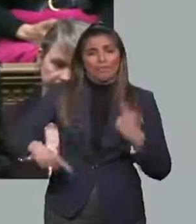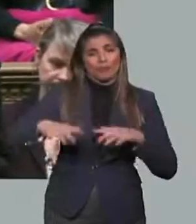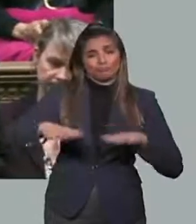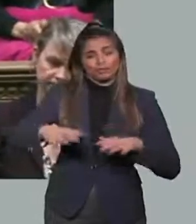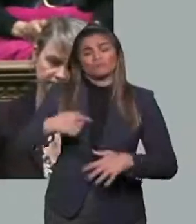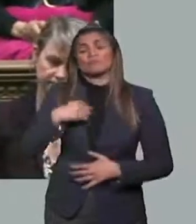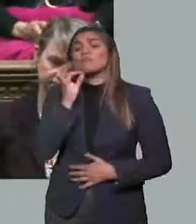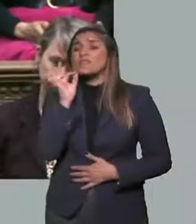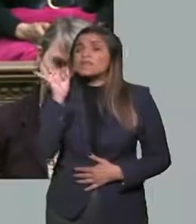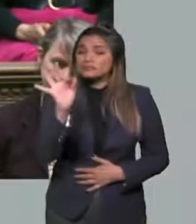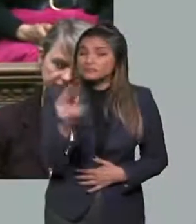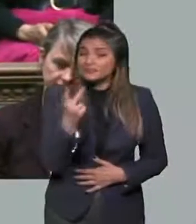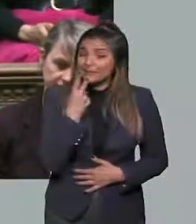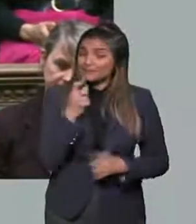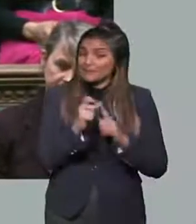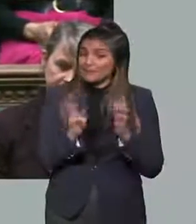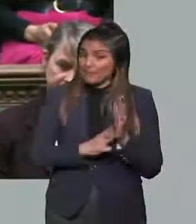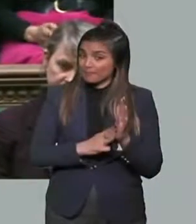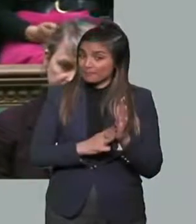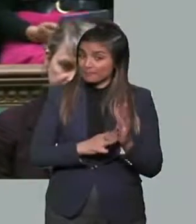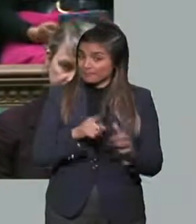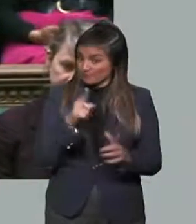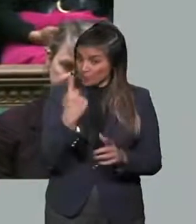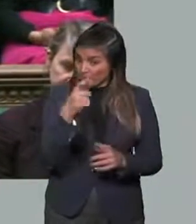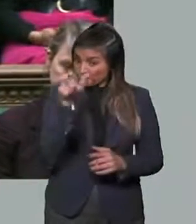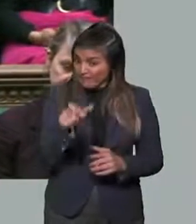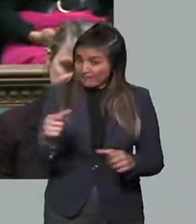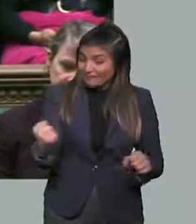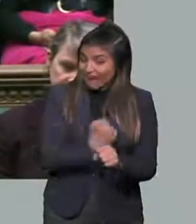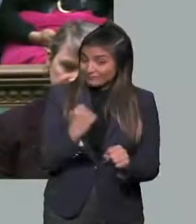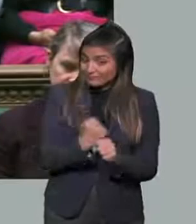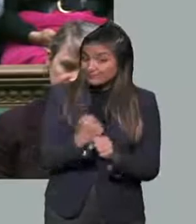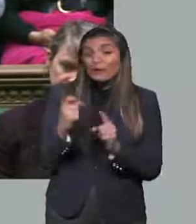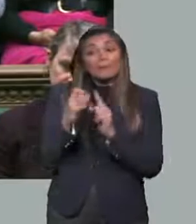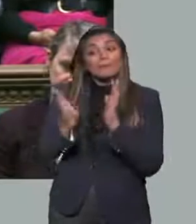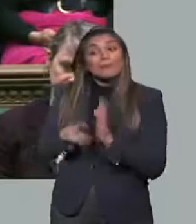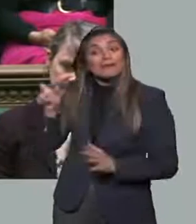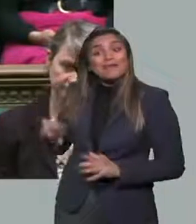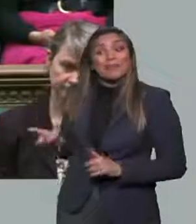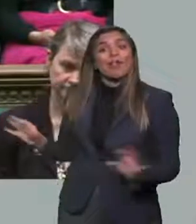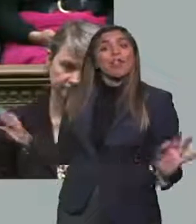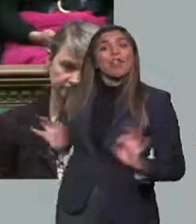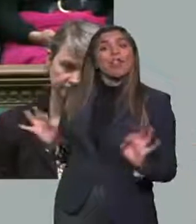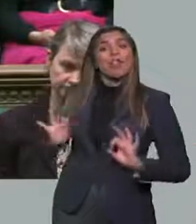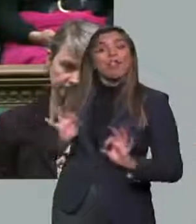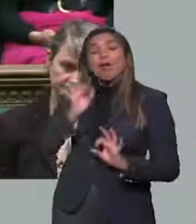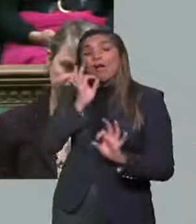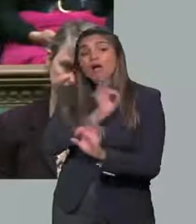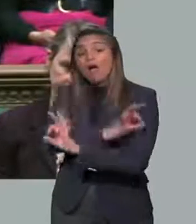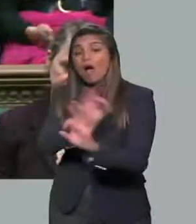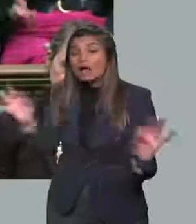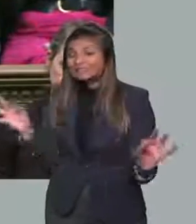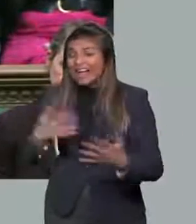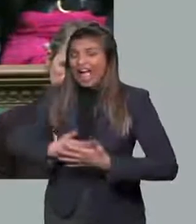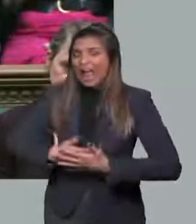the Deputy Prime Minister, can he guarantee that the Prime Minister never asked anyone to urge